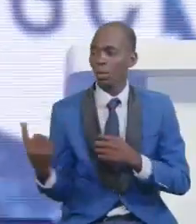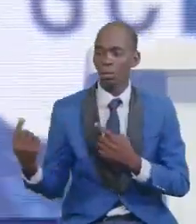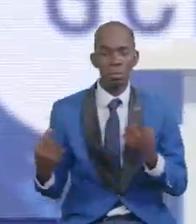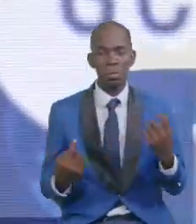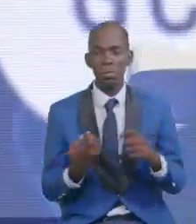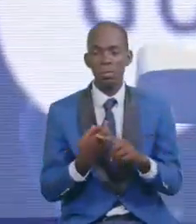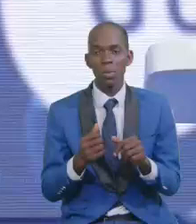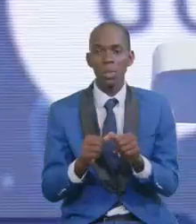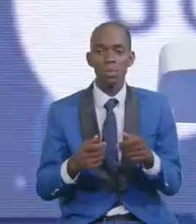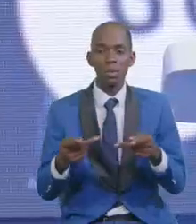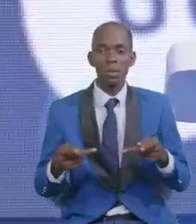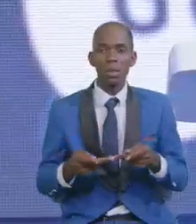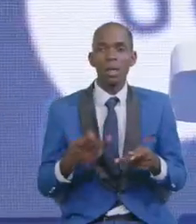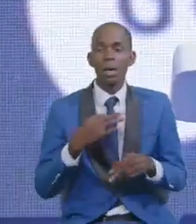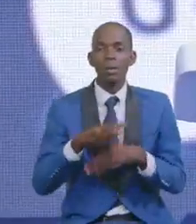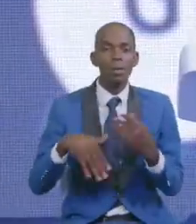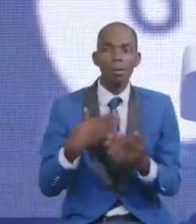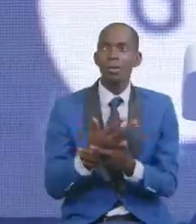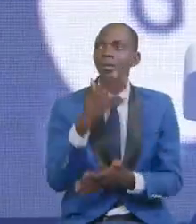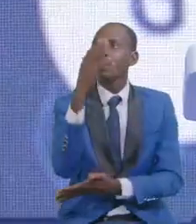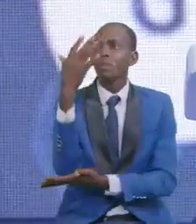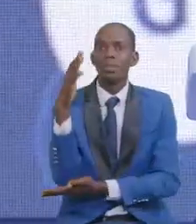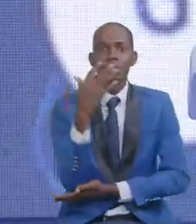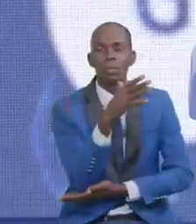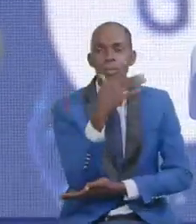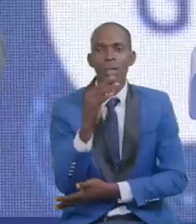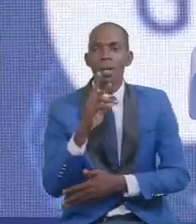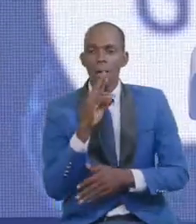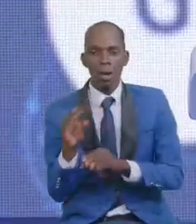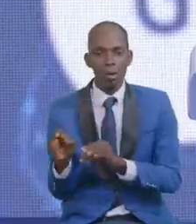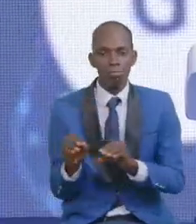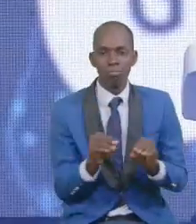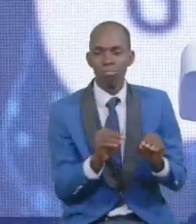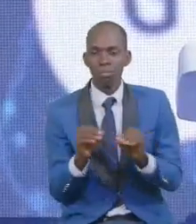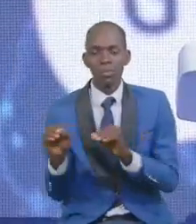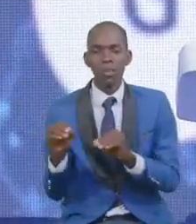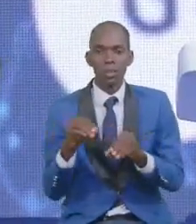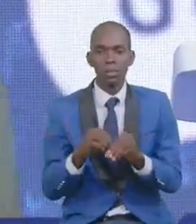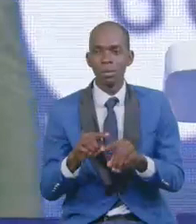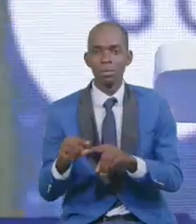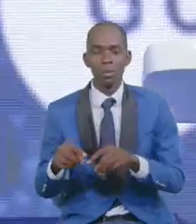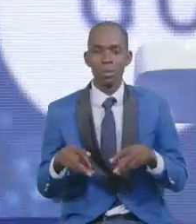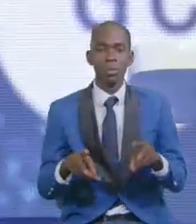and all the trees of the field are waving this way and that way,